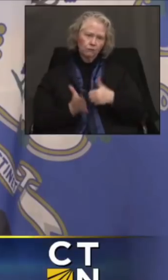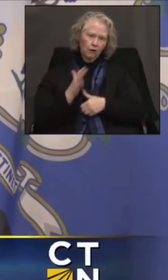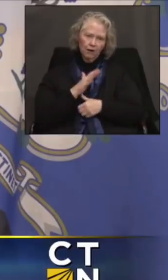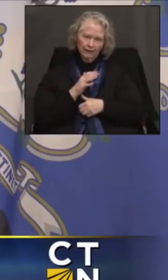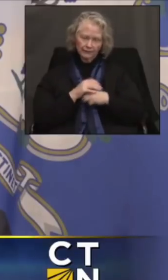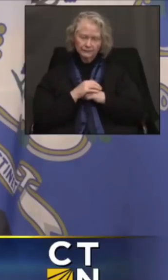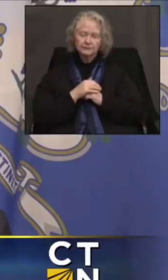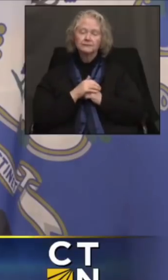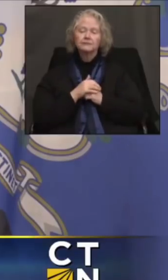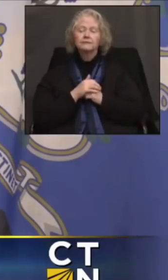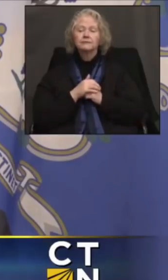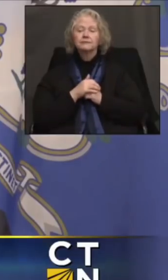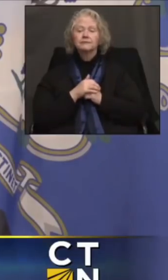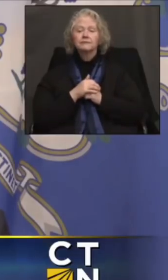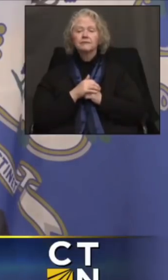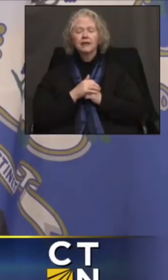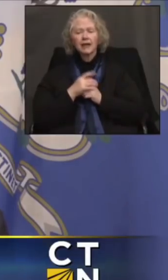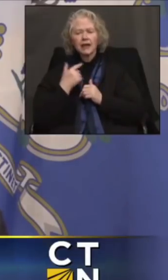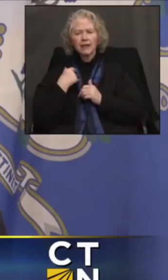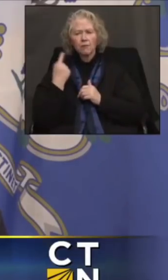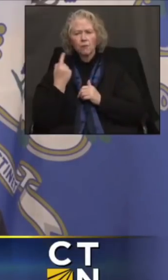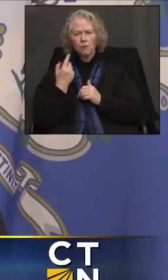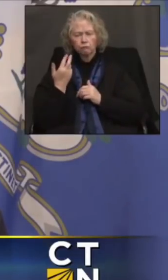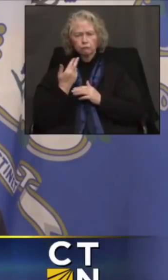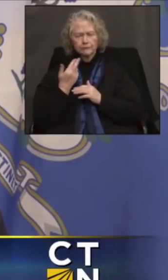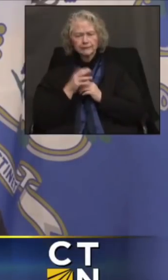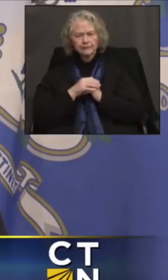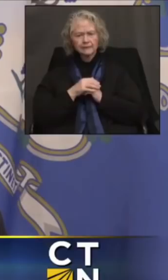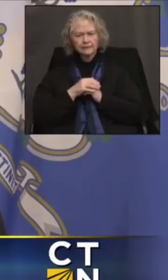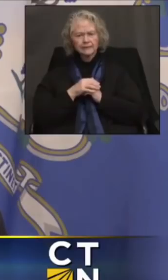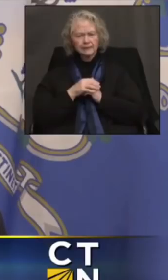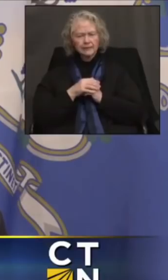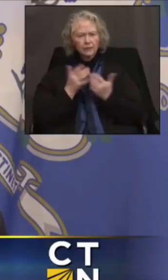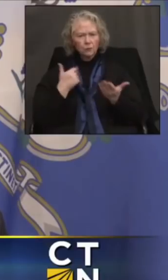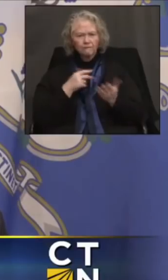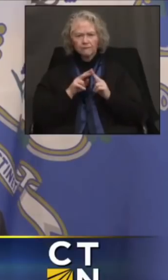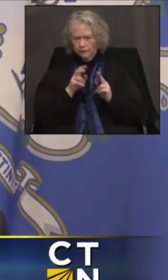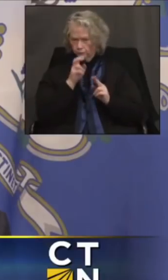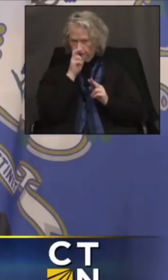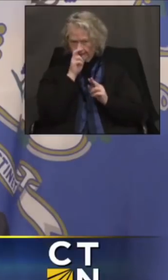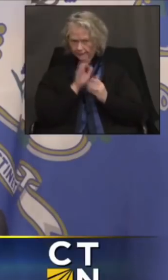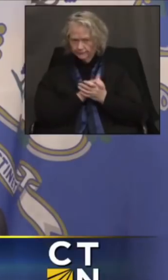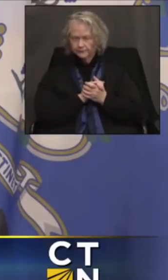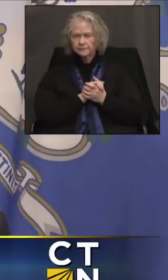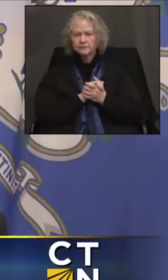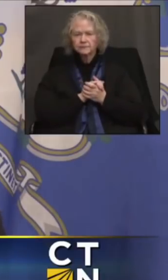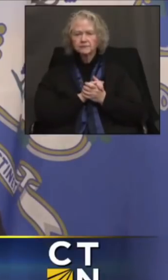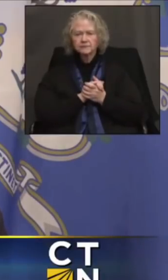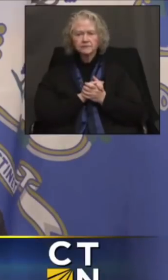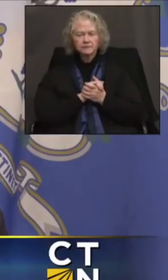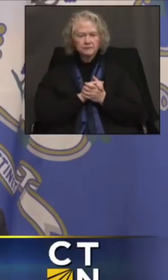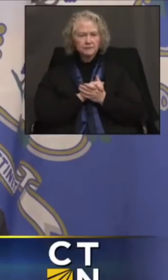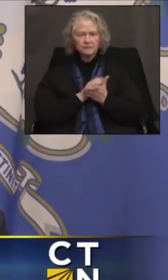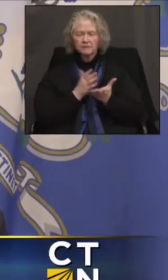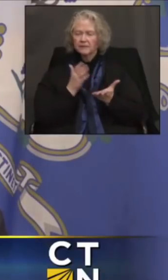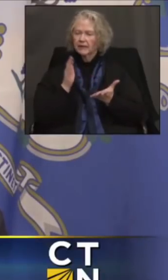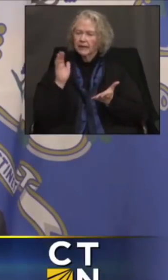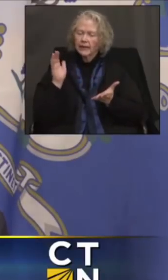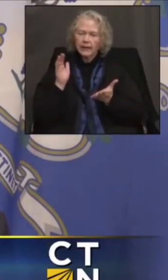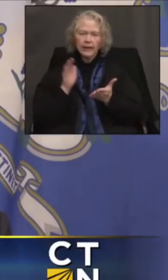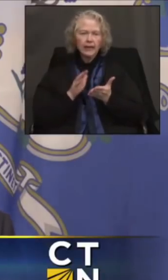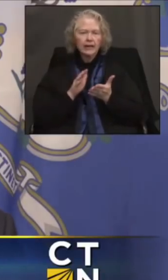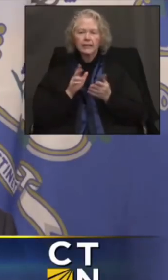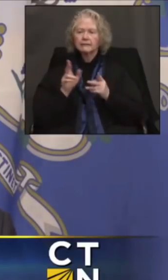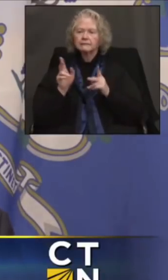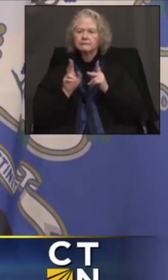And I think one of the reasons is because we're fairly strict about it. There were less people and running, less ability